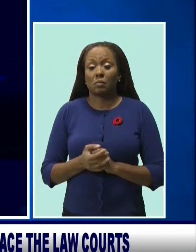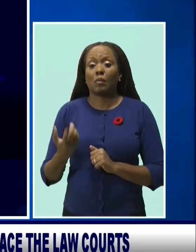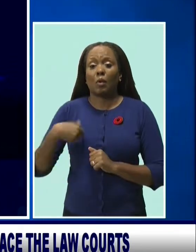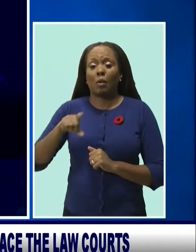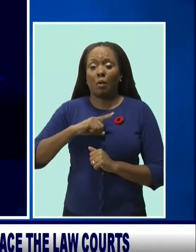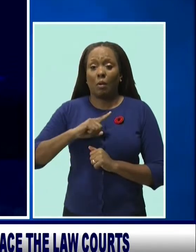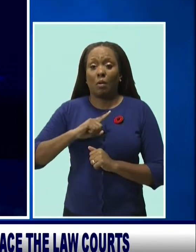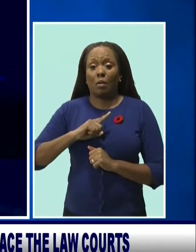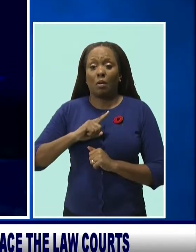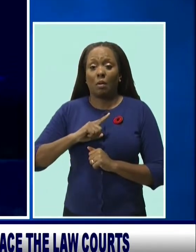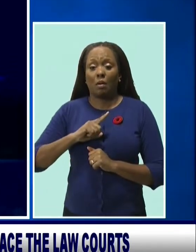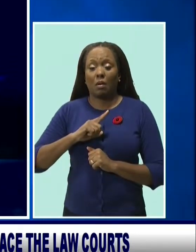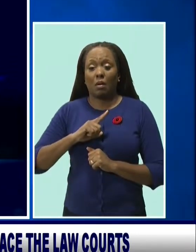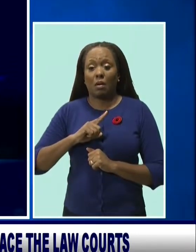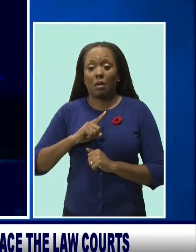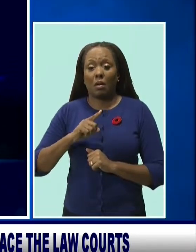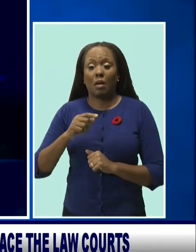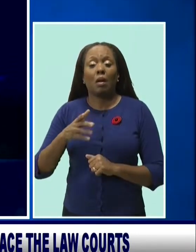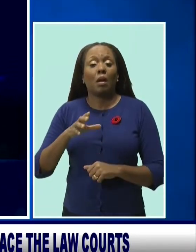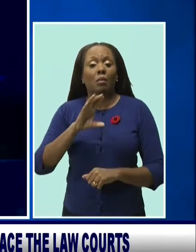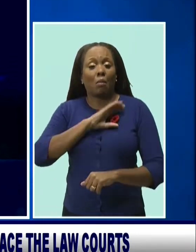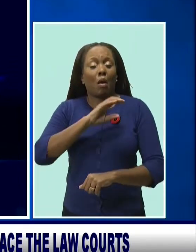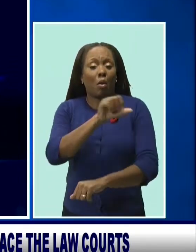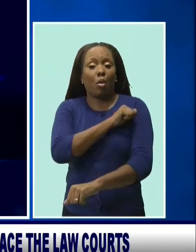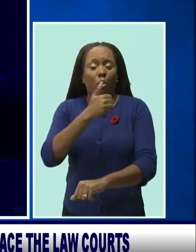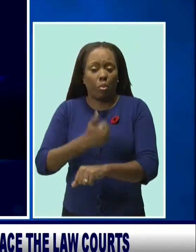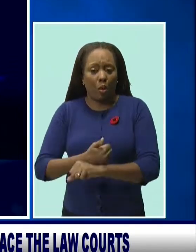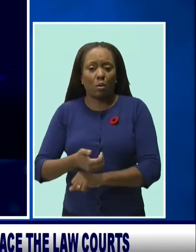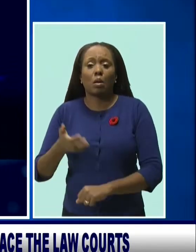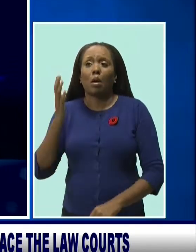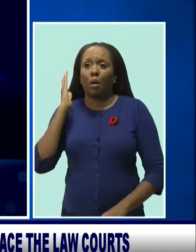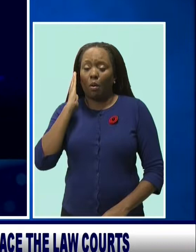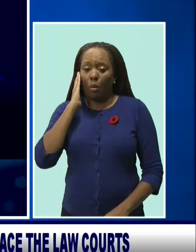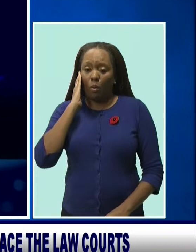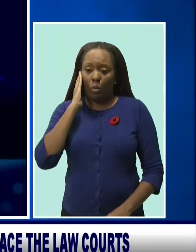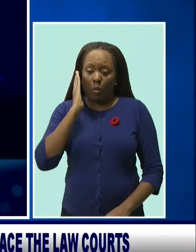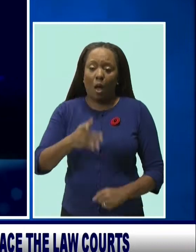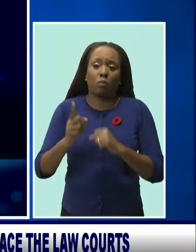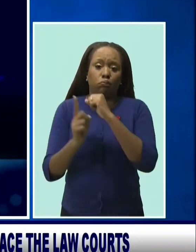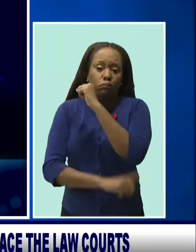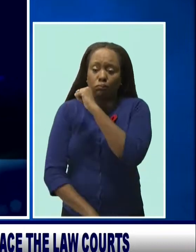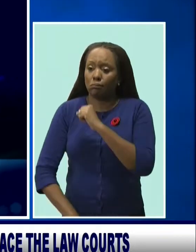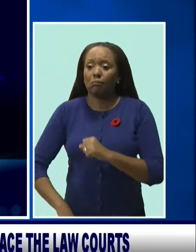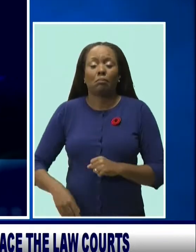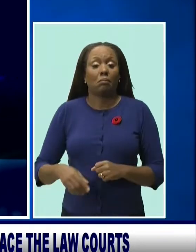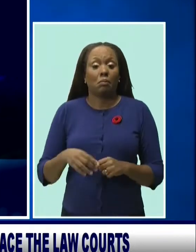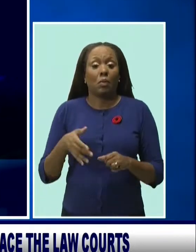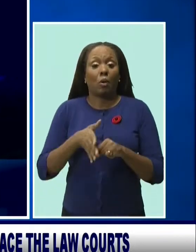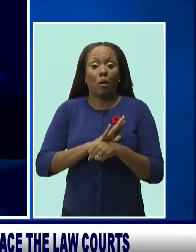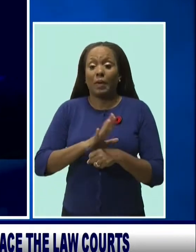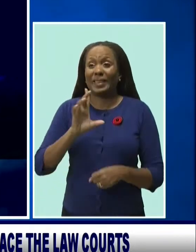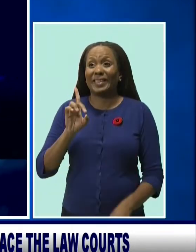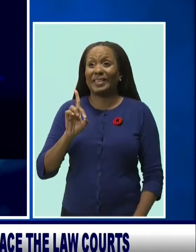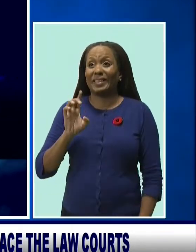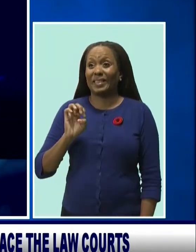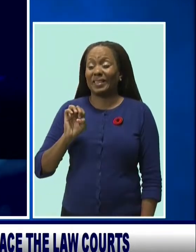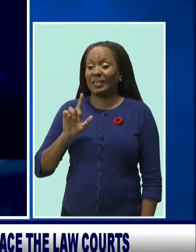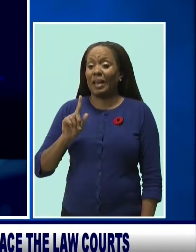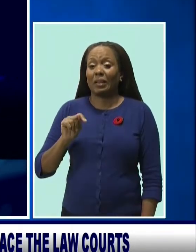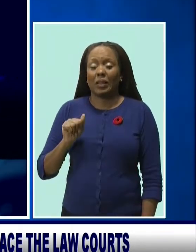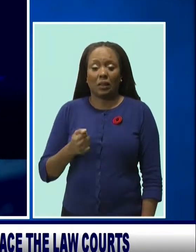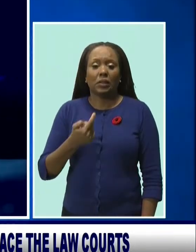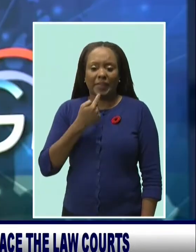response from the law enforcement individuals will be meted out. Delta variant is no respect of persons, and Barbadians must take it